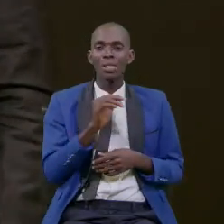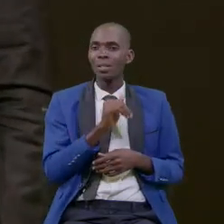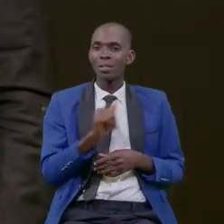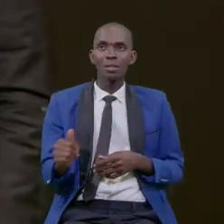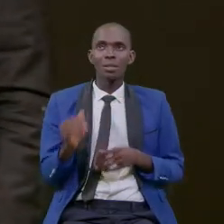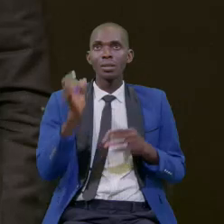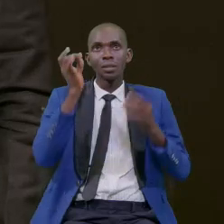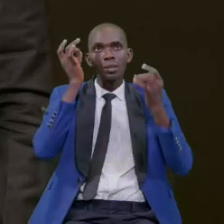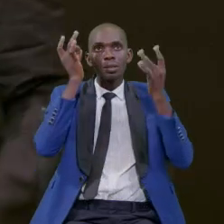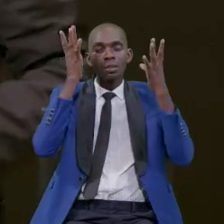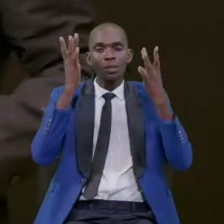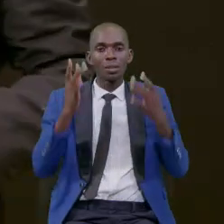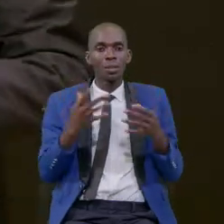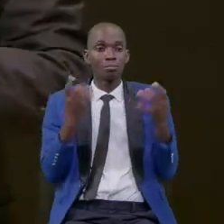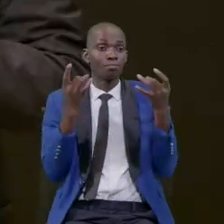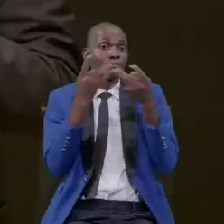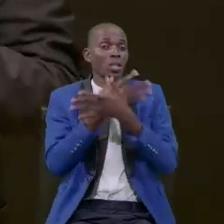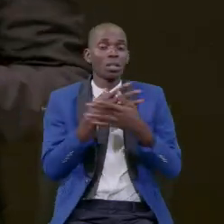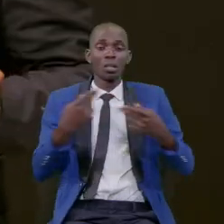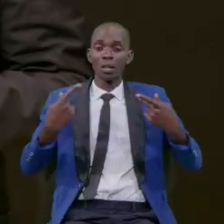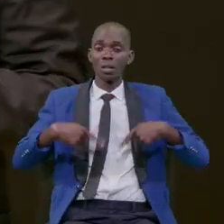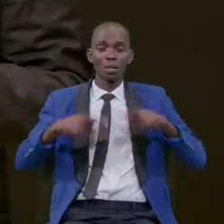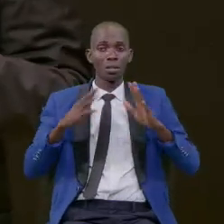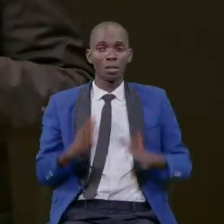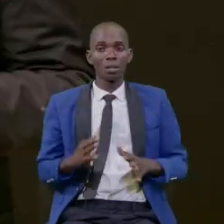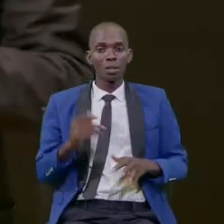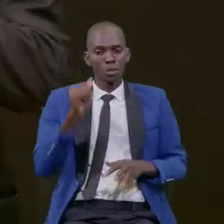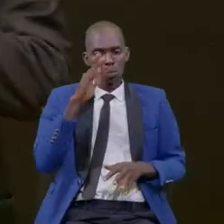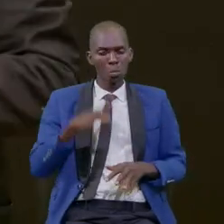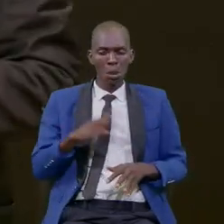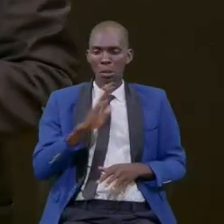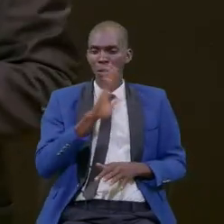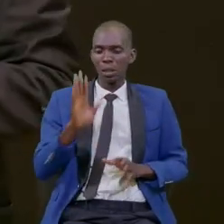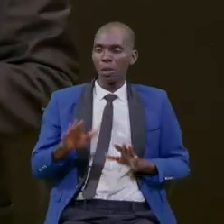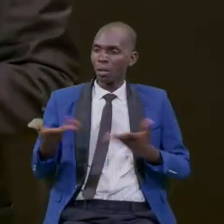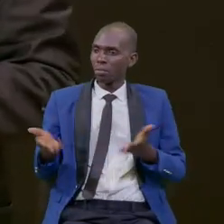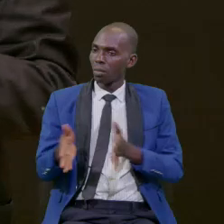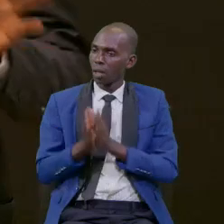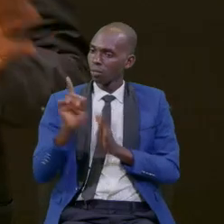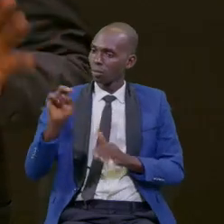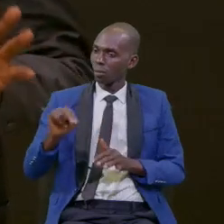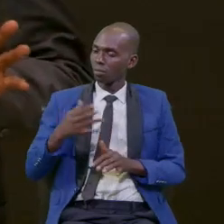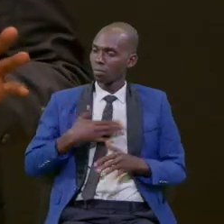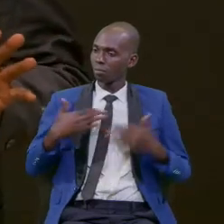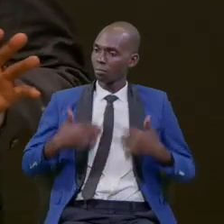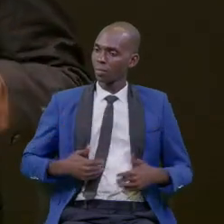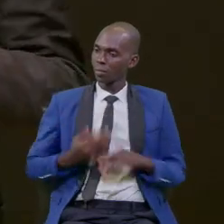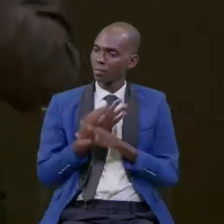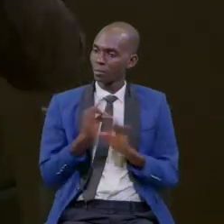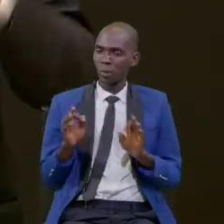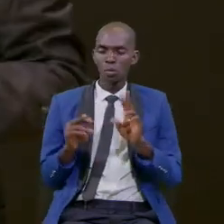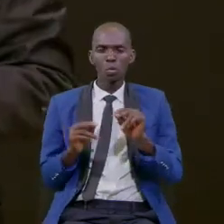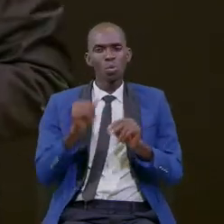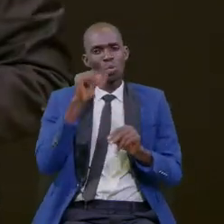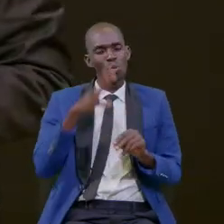notorious harlot. And she didn't offer her body to them. Although she knew,